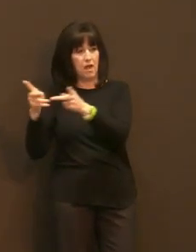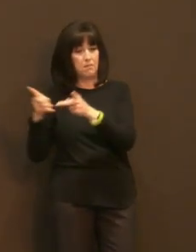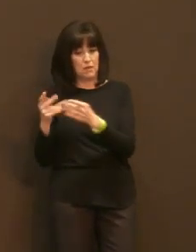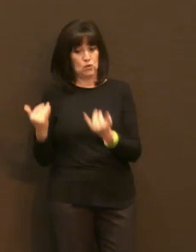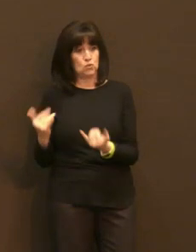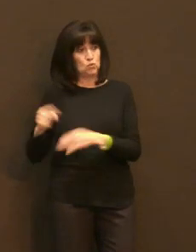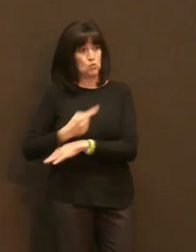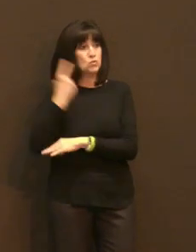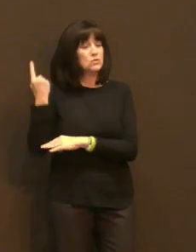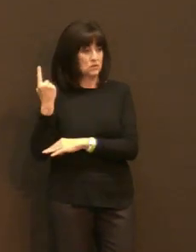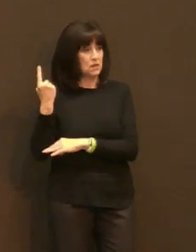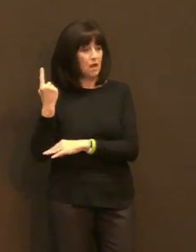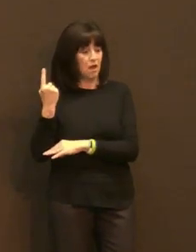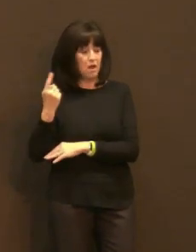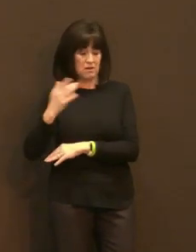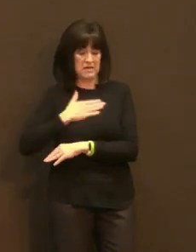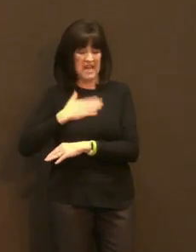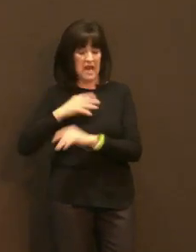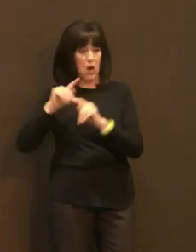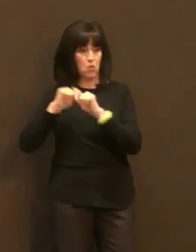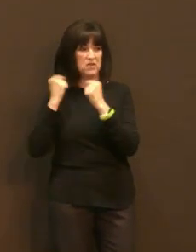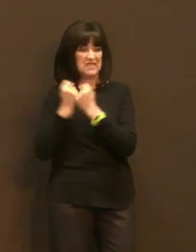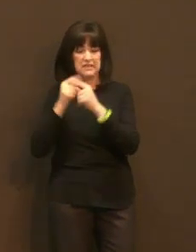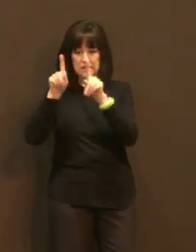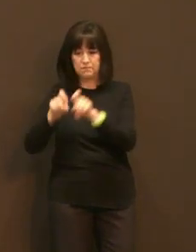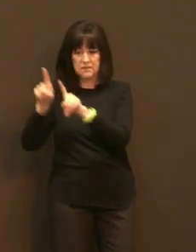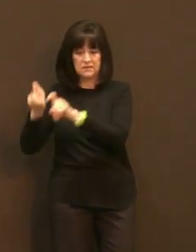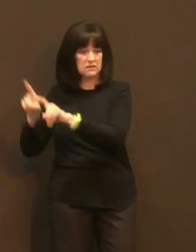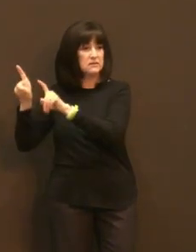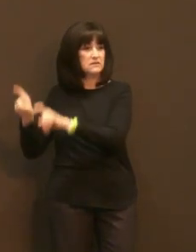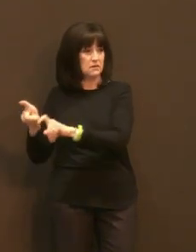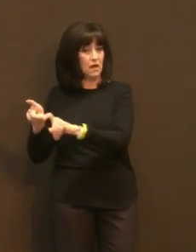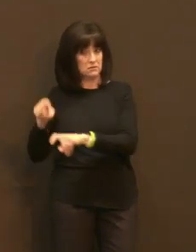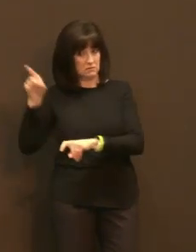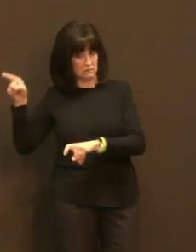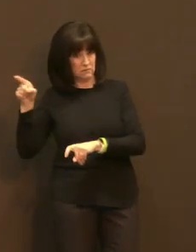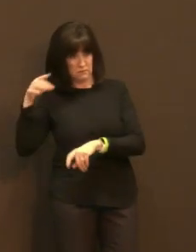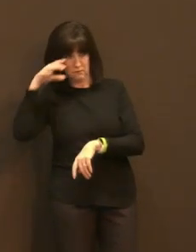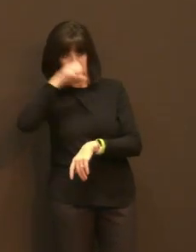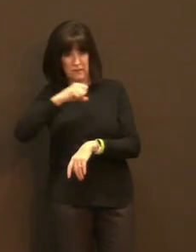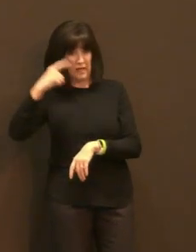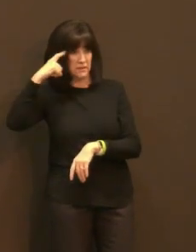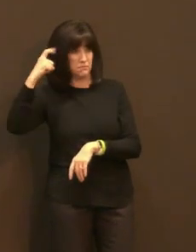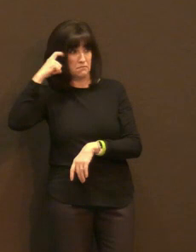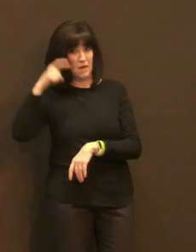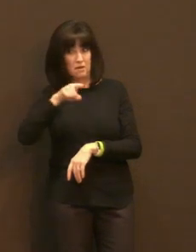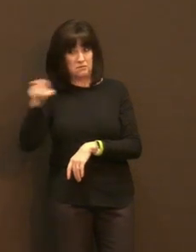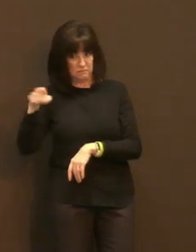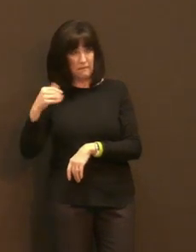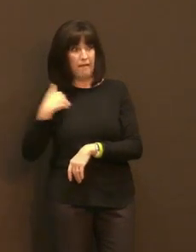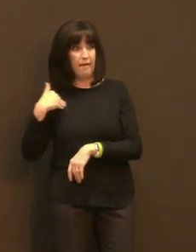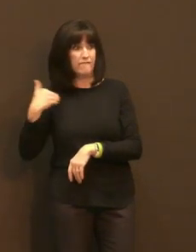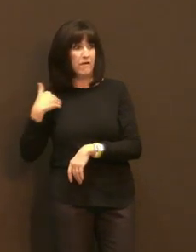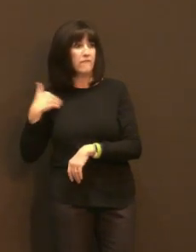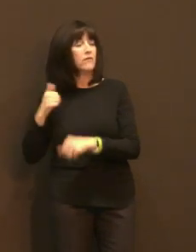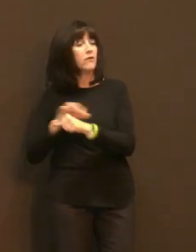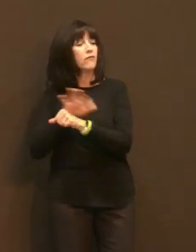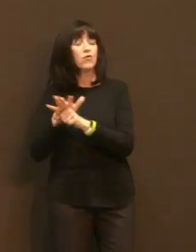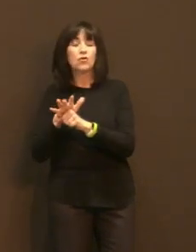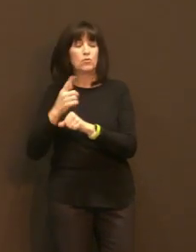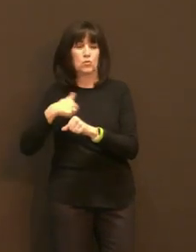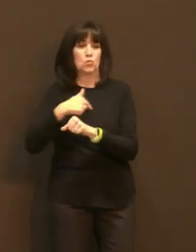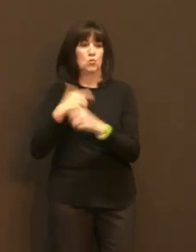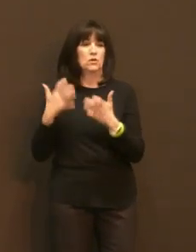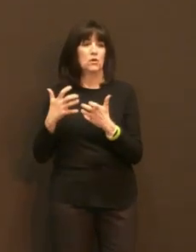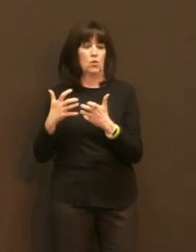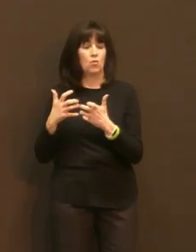is going on there. Our team is also, of course, this is the second time we've been in there in the last few weeks, but we're also making sure